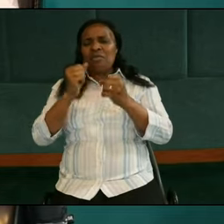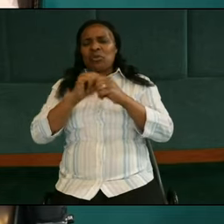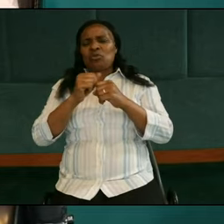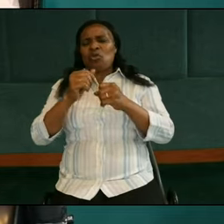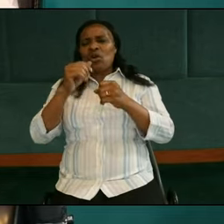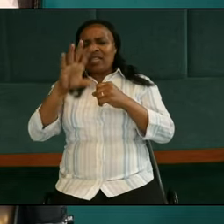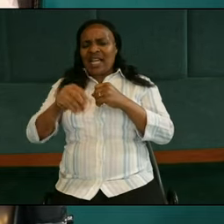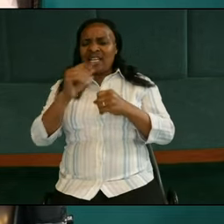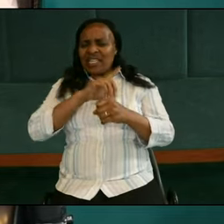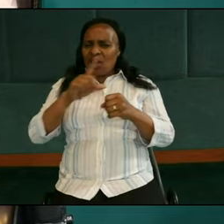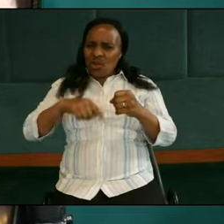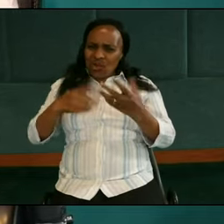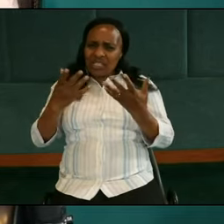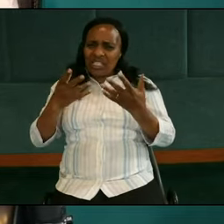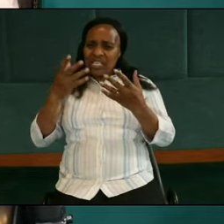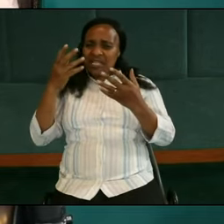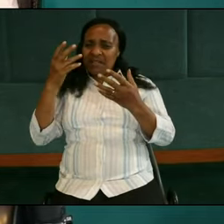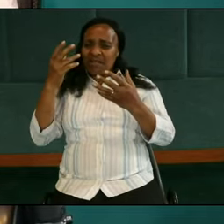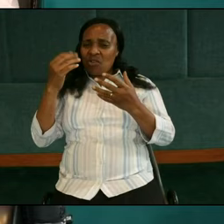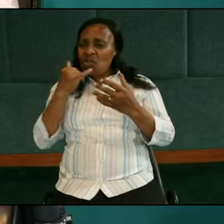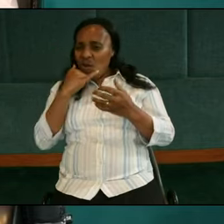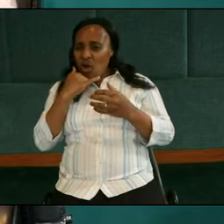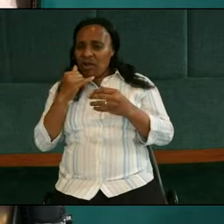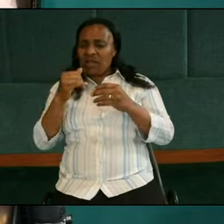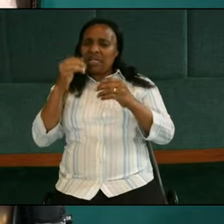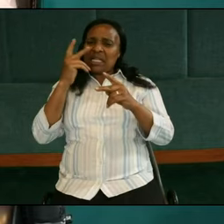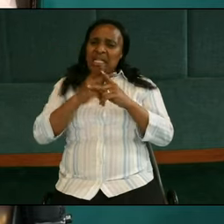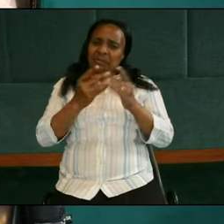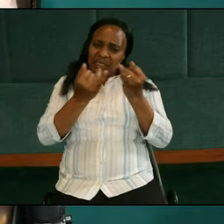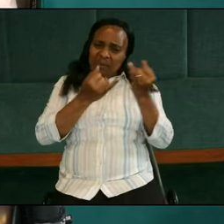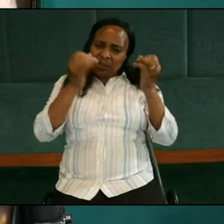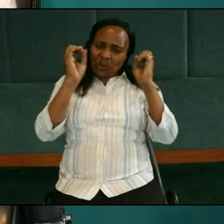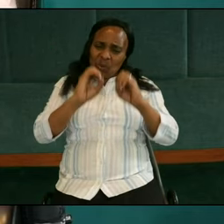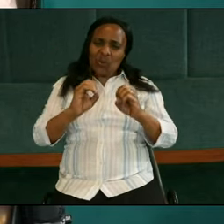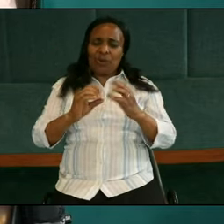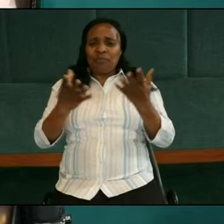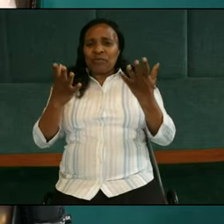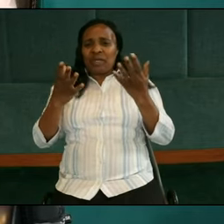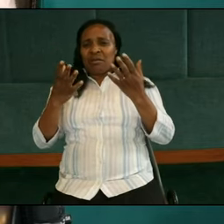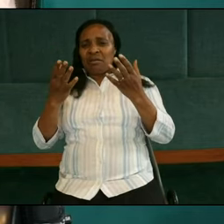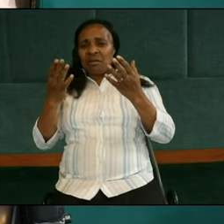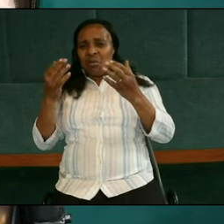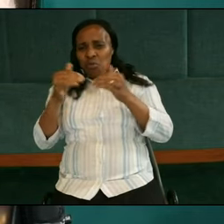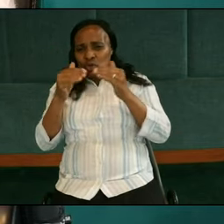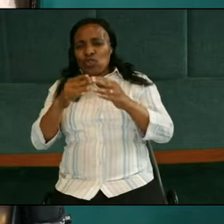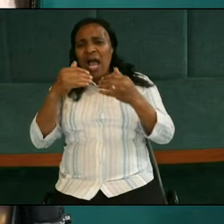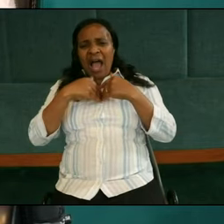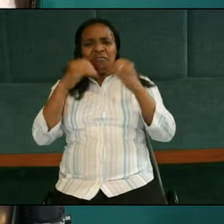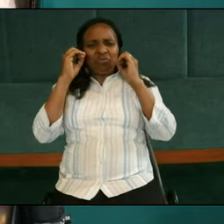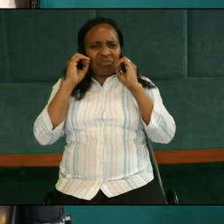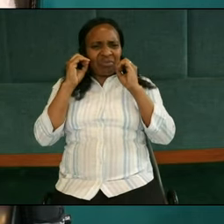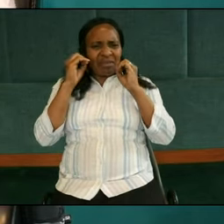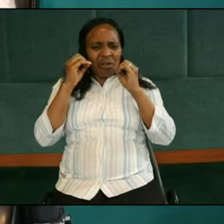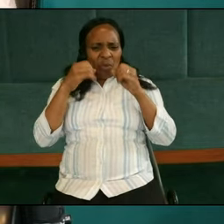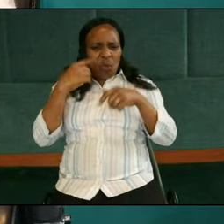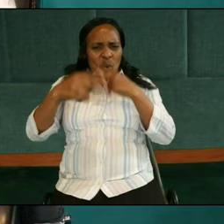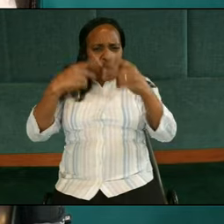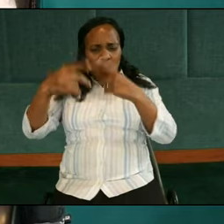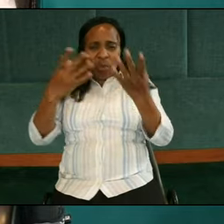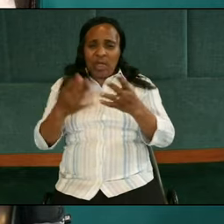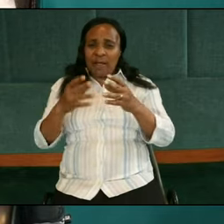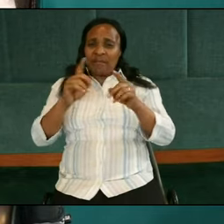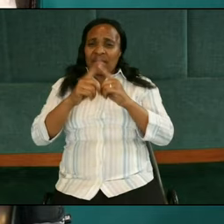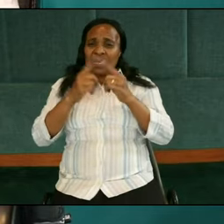They took God for granted. They did not keep the Sabbath. They were adulterous the time Balaam came and cursed them and all that,